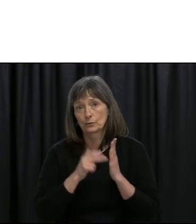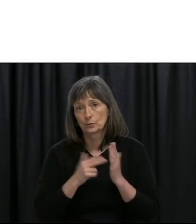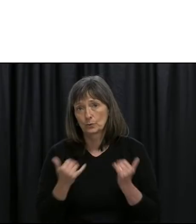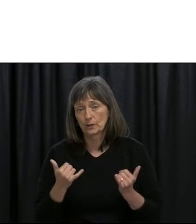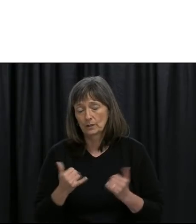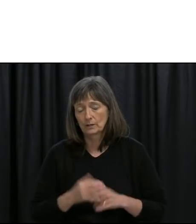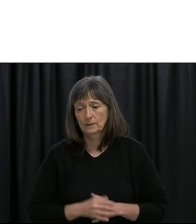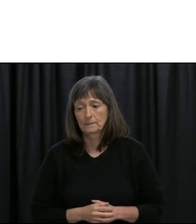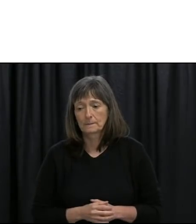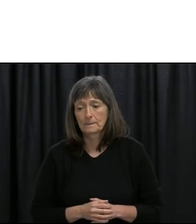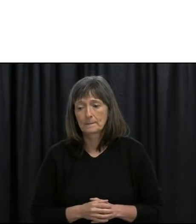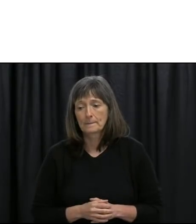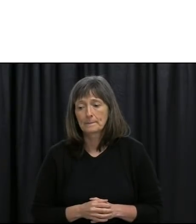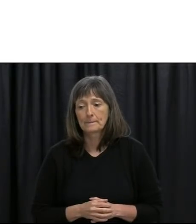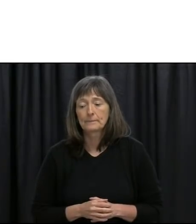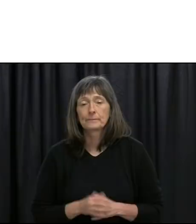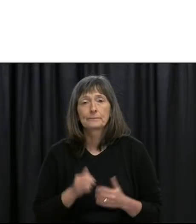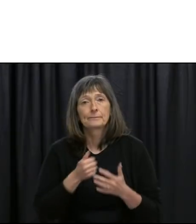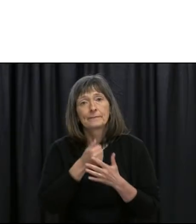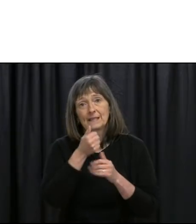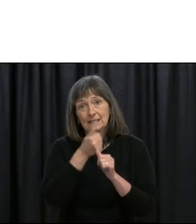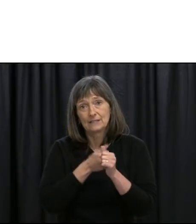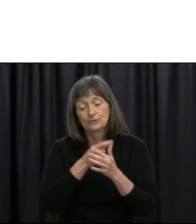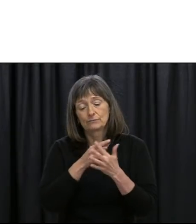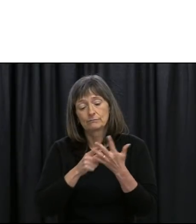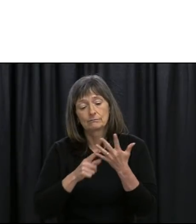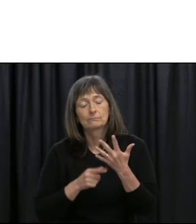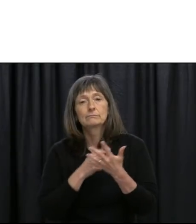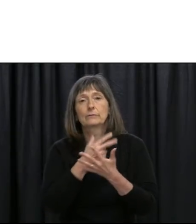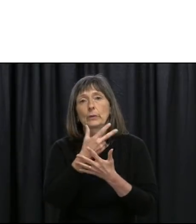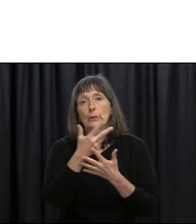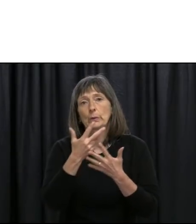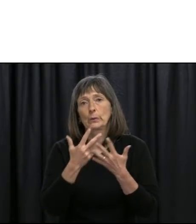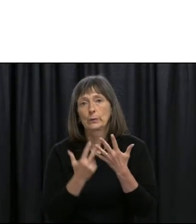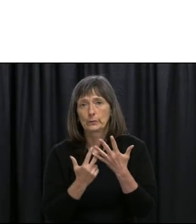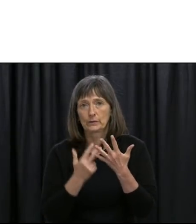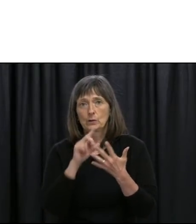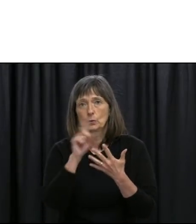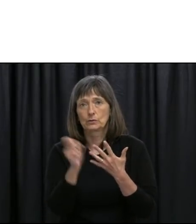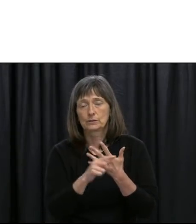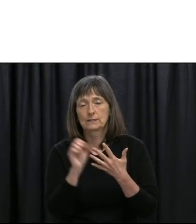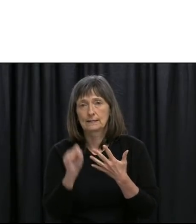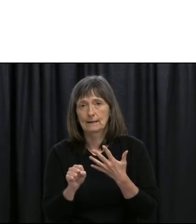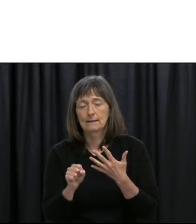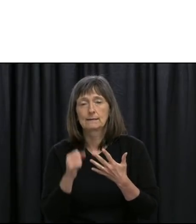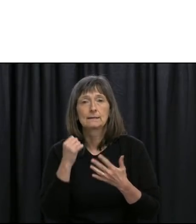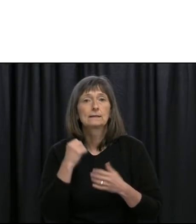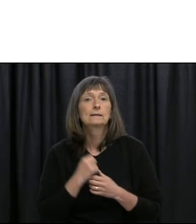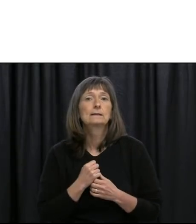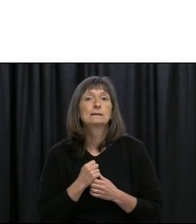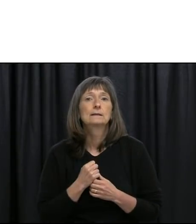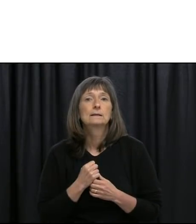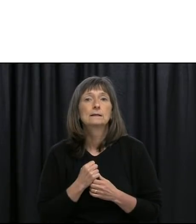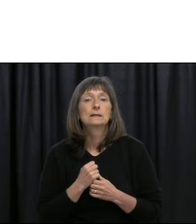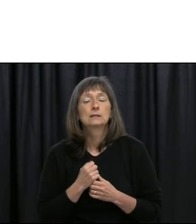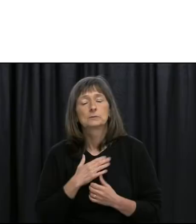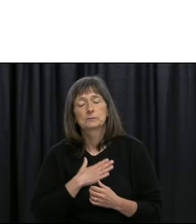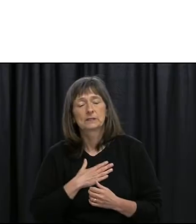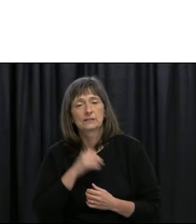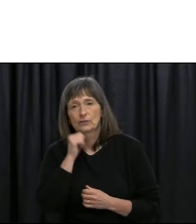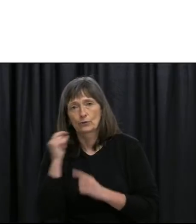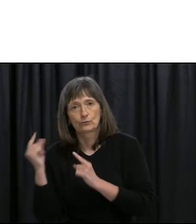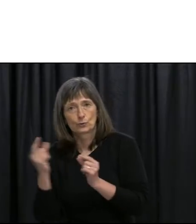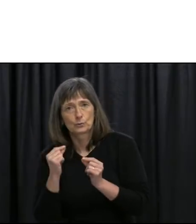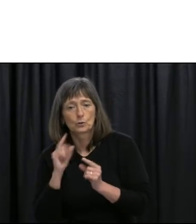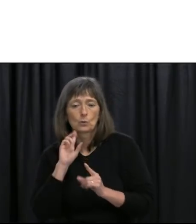call. Each reporter will have the opportunity to ask 2 questions and 1 follow-up. We suggest that you not ask rumor-based questions. The